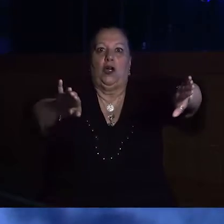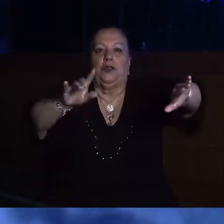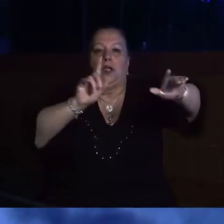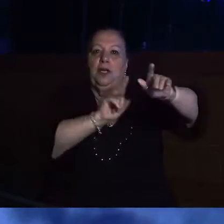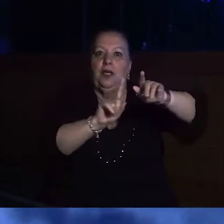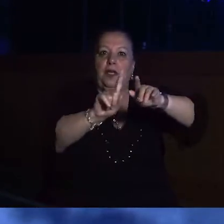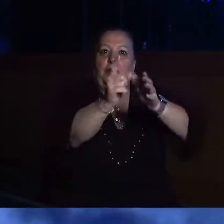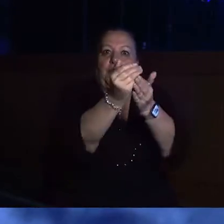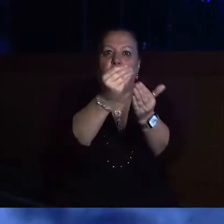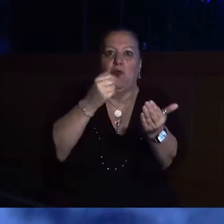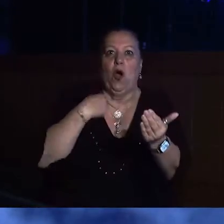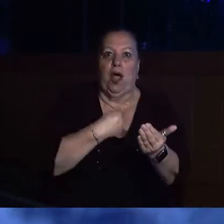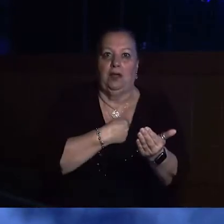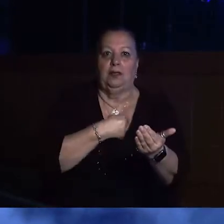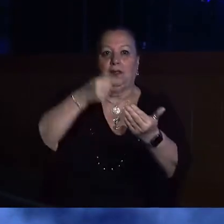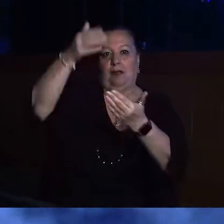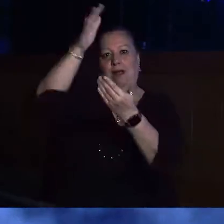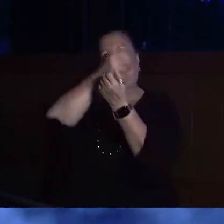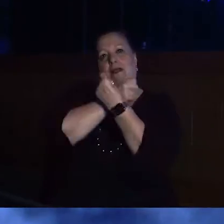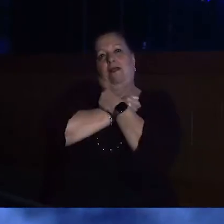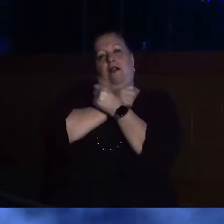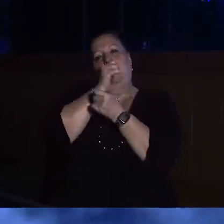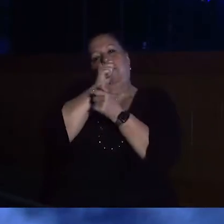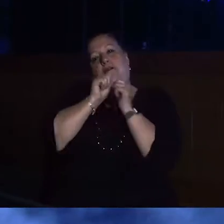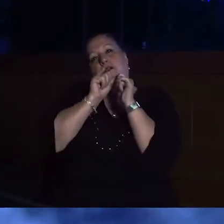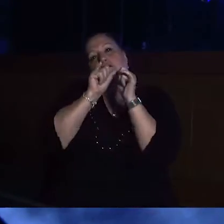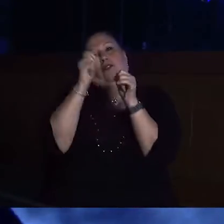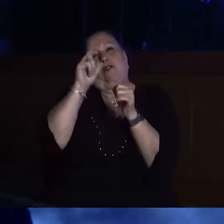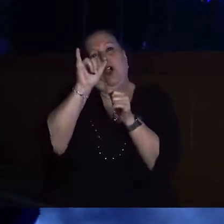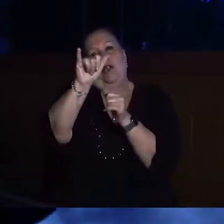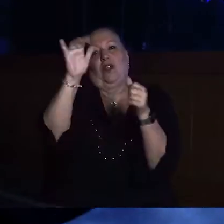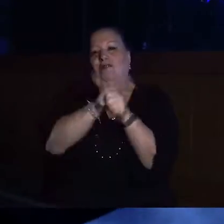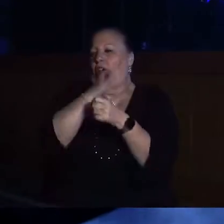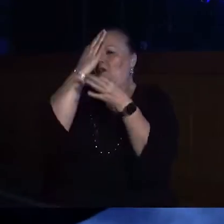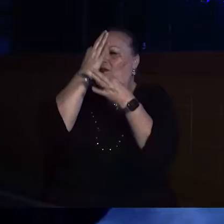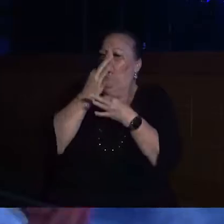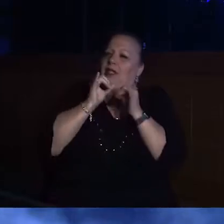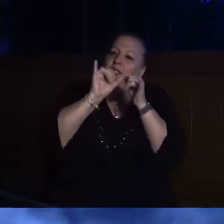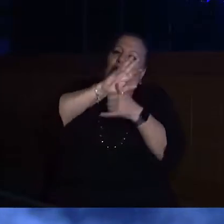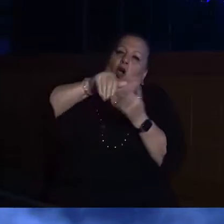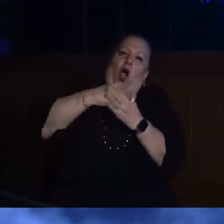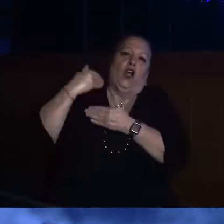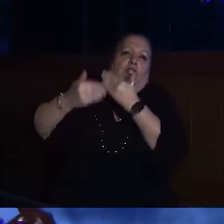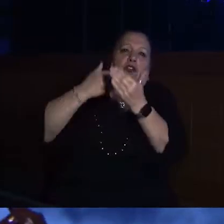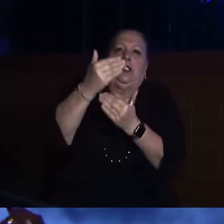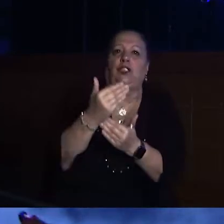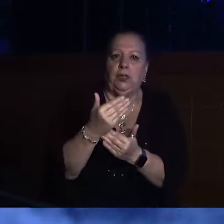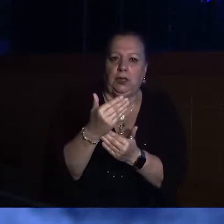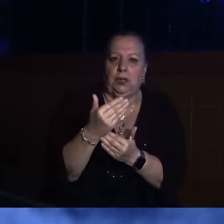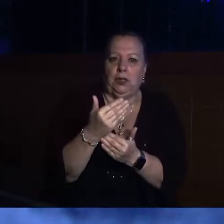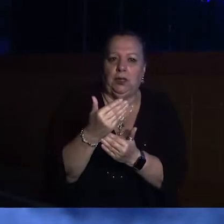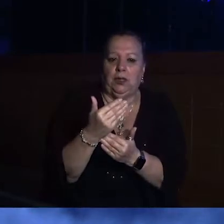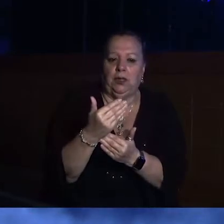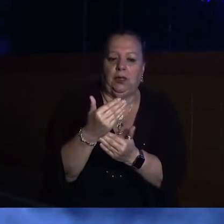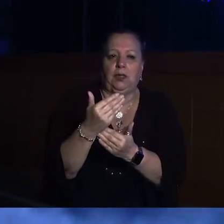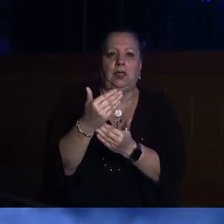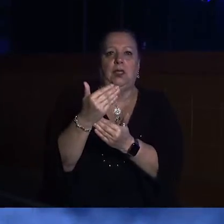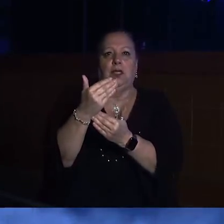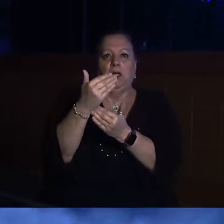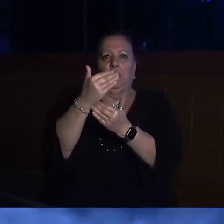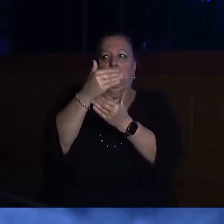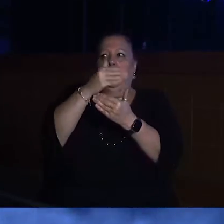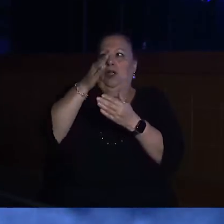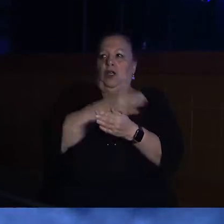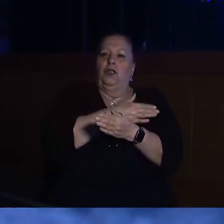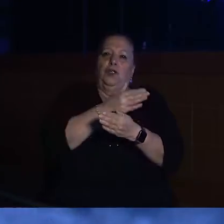us. God's love endures forever, and His faithfulness continues through all generations. The chorus of